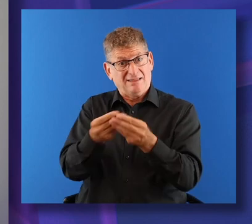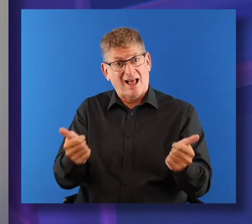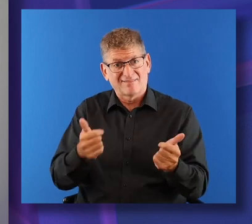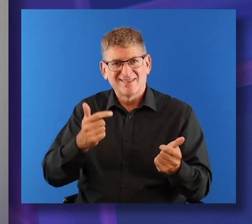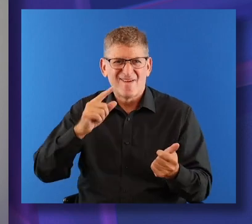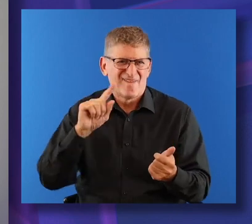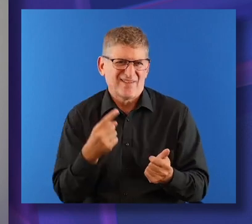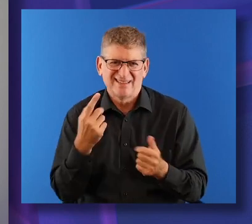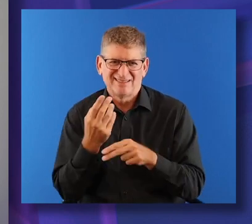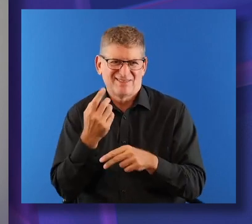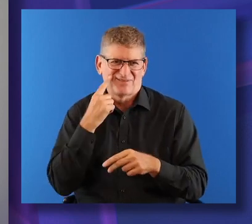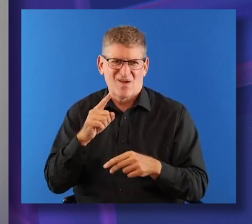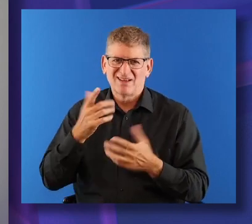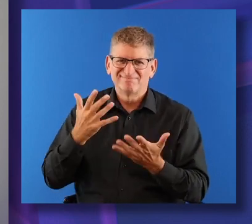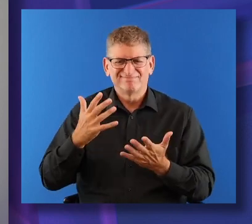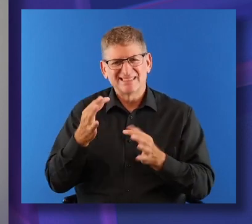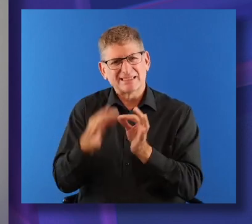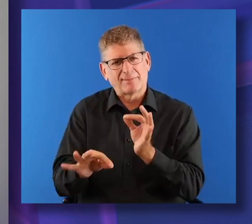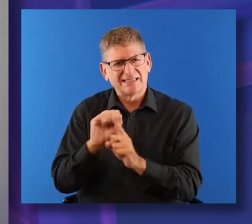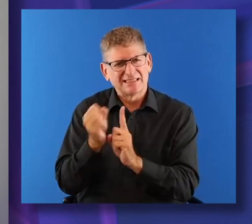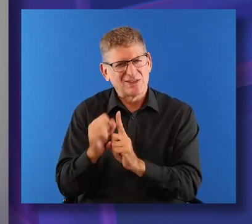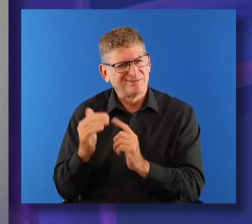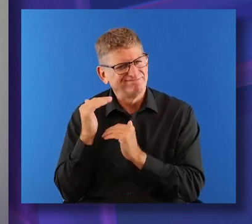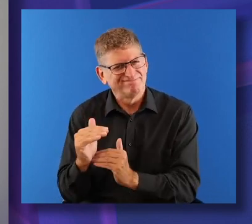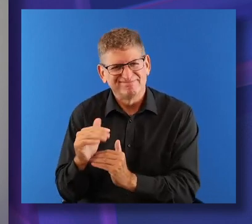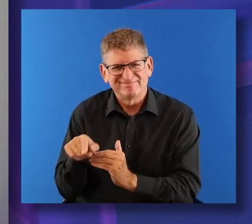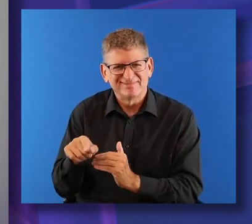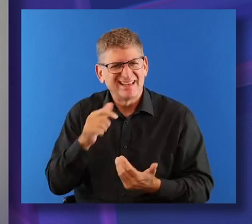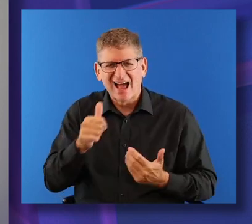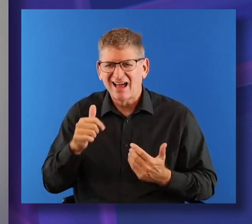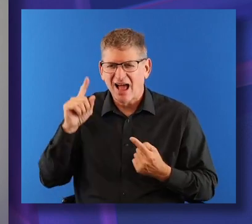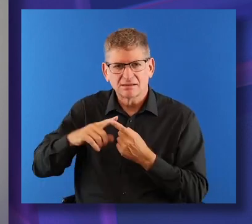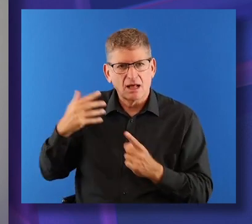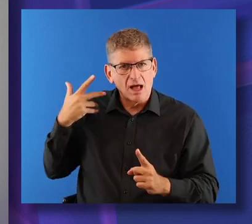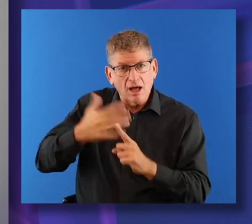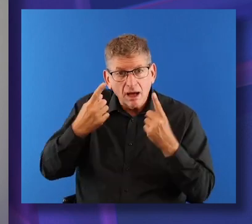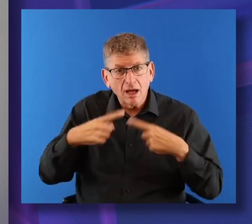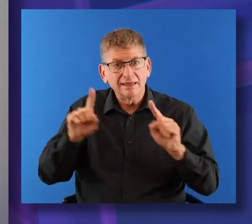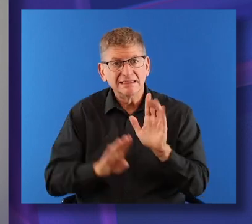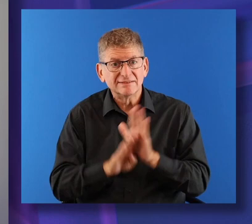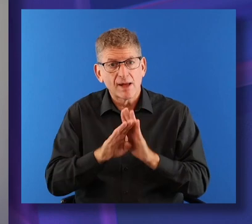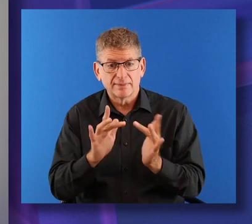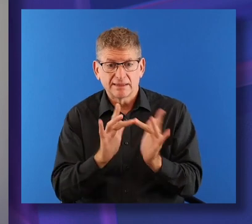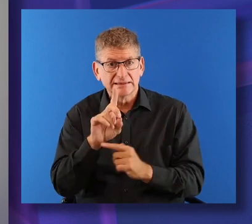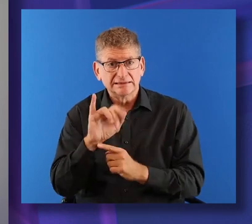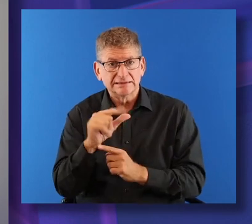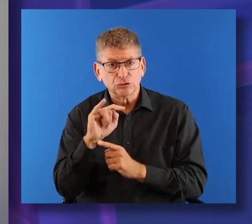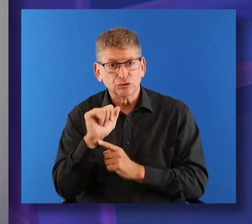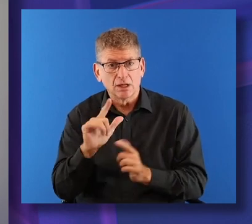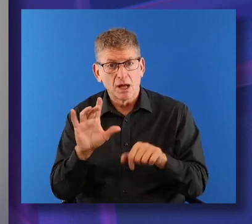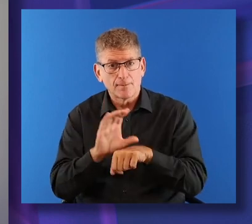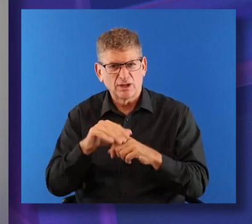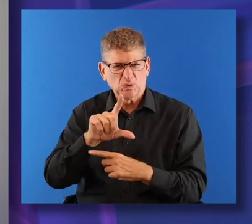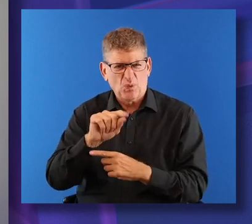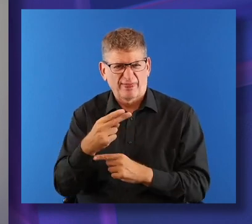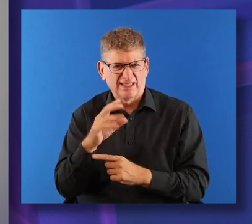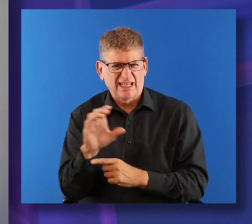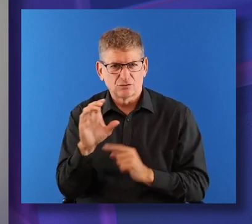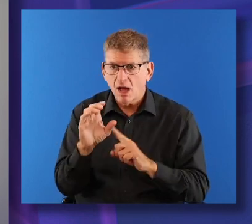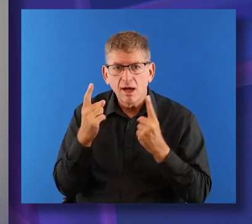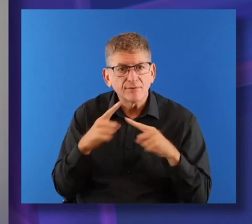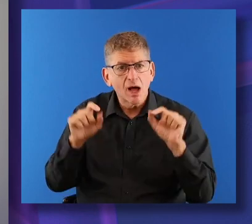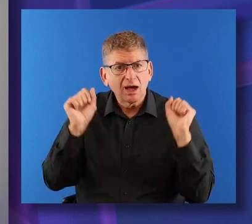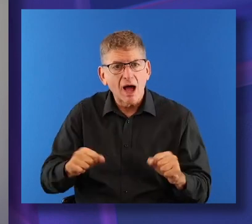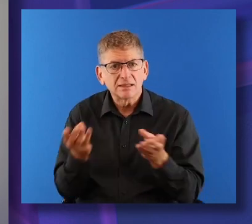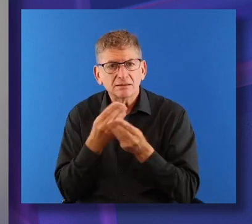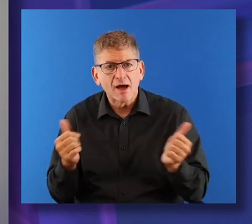digital computers in the 20th century that they could be solved in more general cases, leading to a third paradigm of